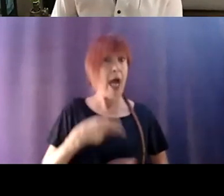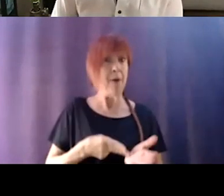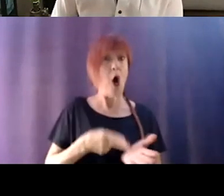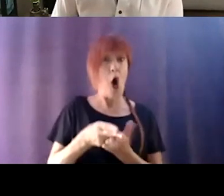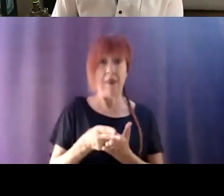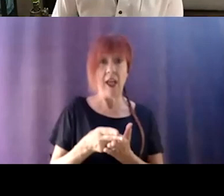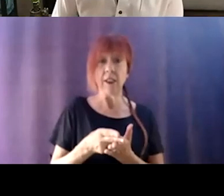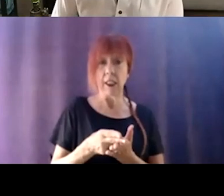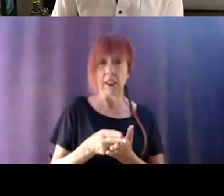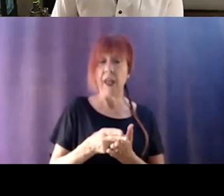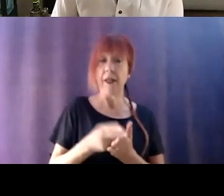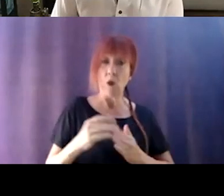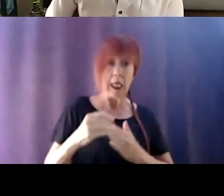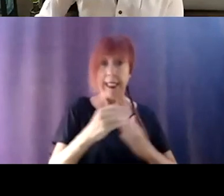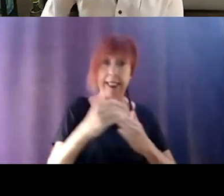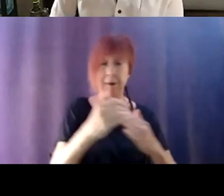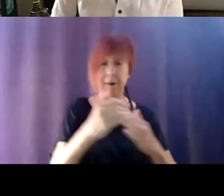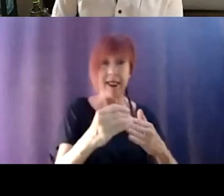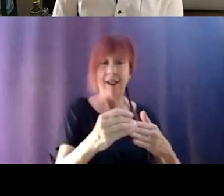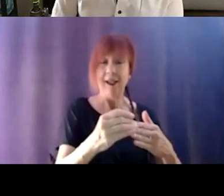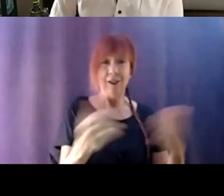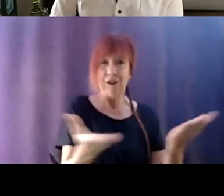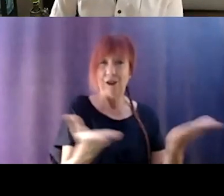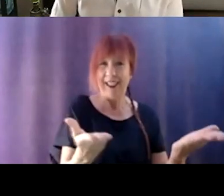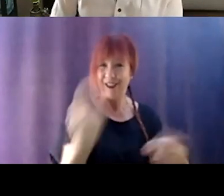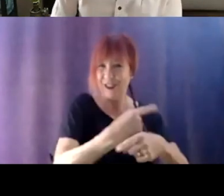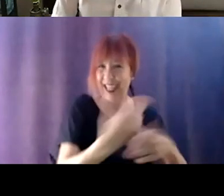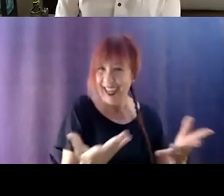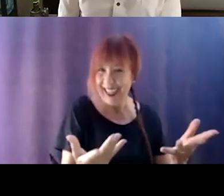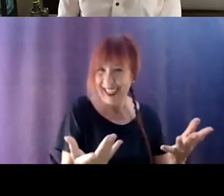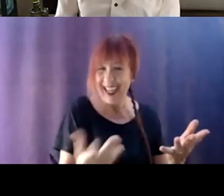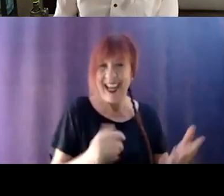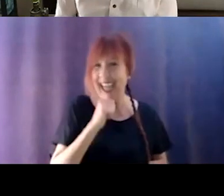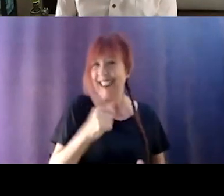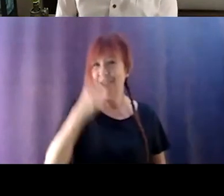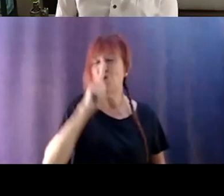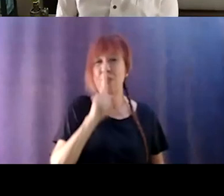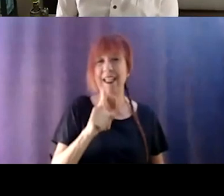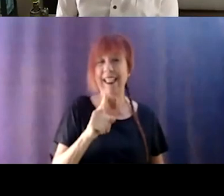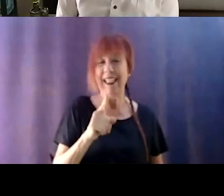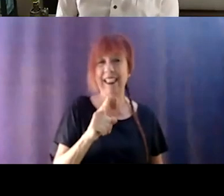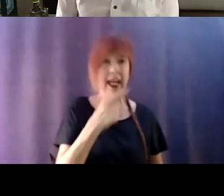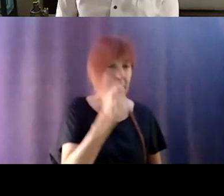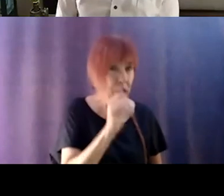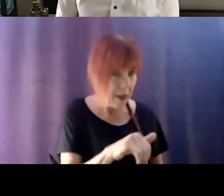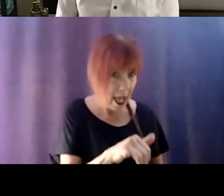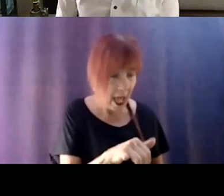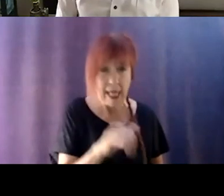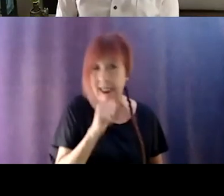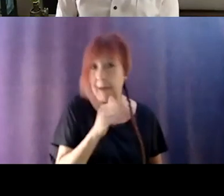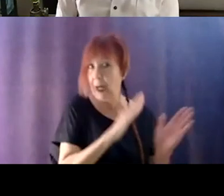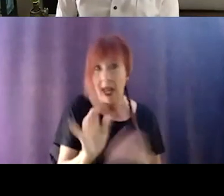media network that I was not at all, in a way, really interested in. But now I see that there